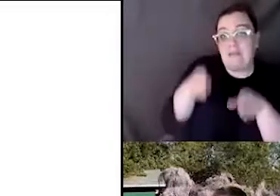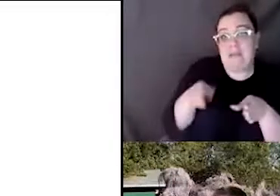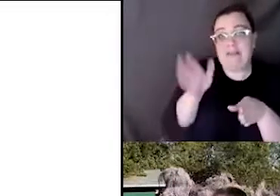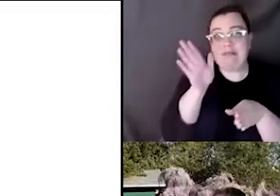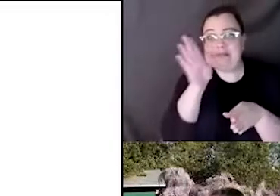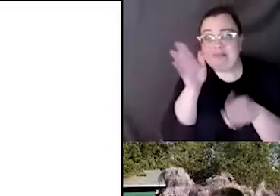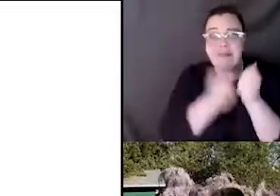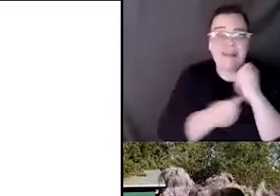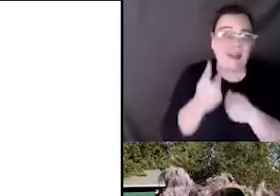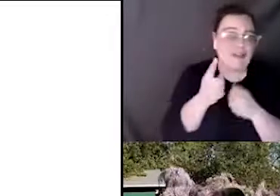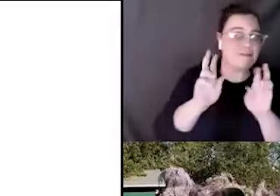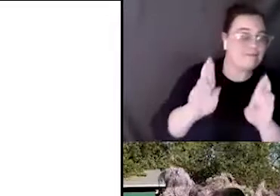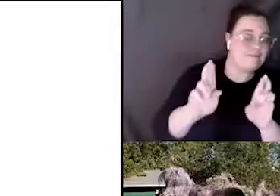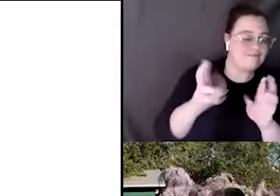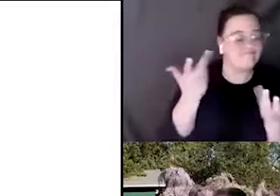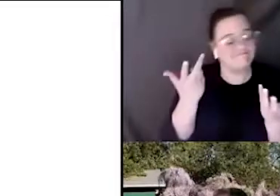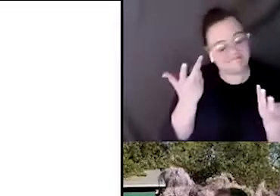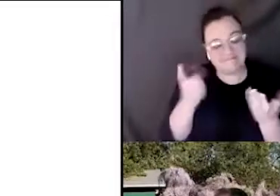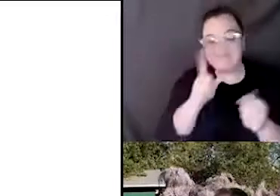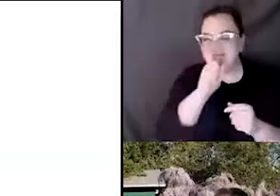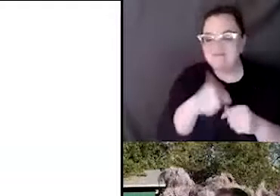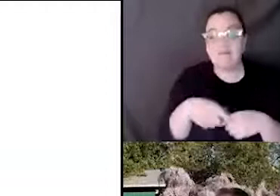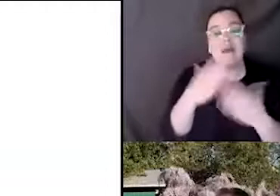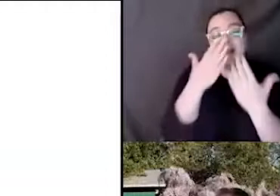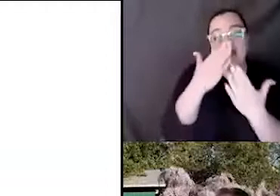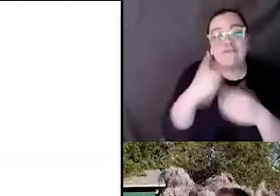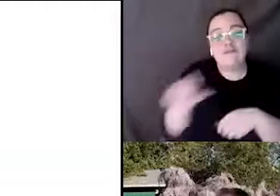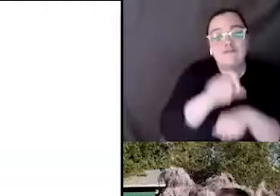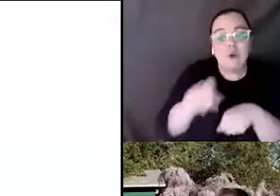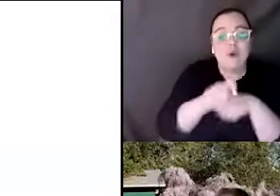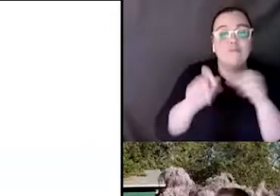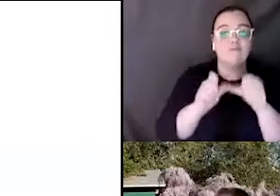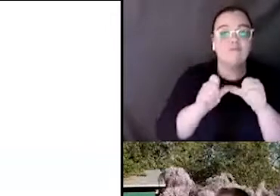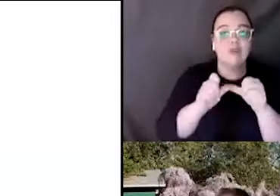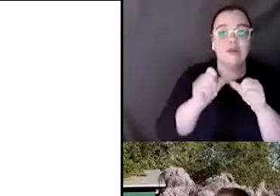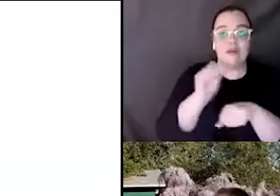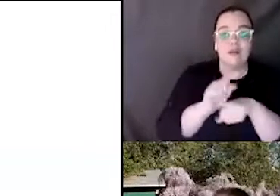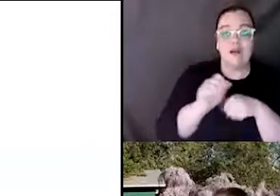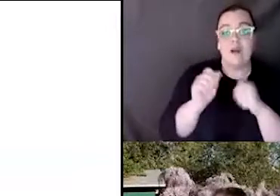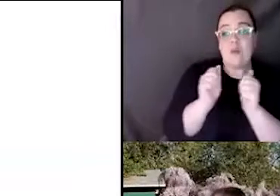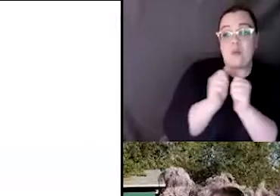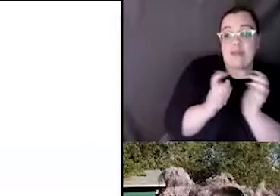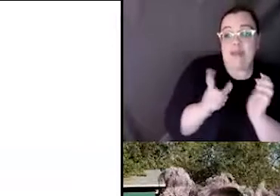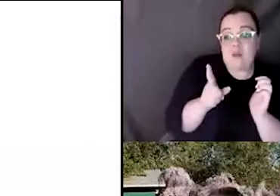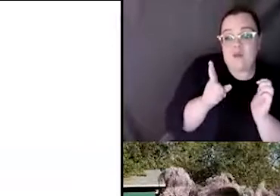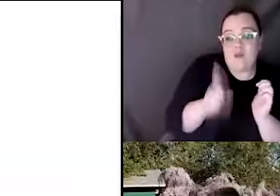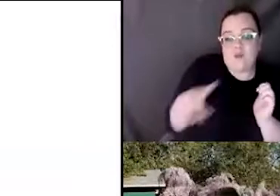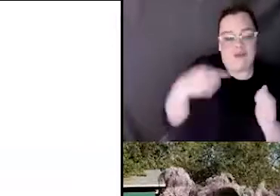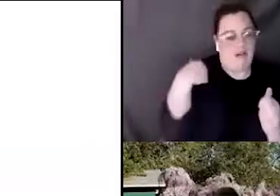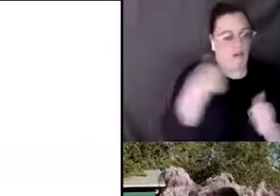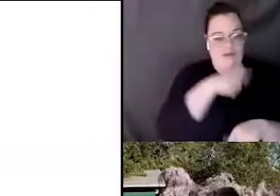year. But thank you, and continue your efforts. Without all of you, we couldn't do